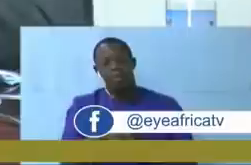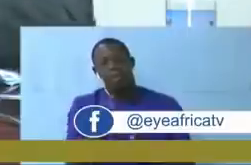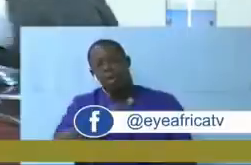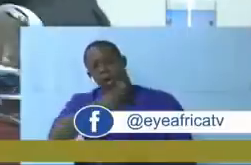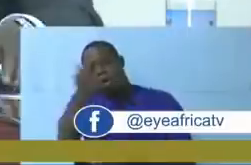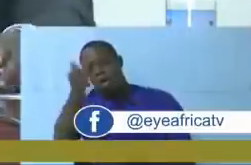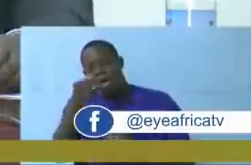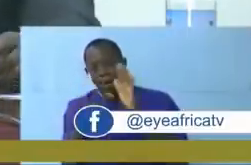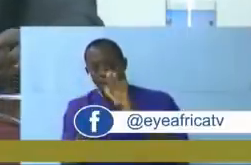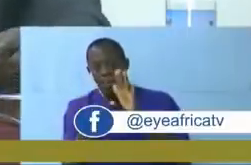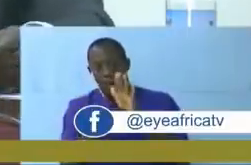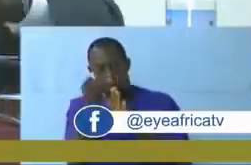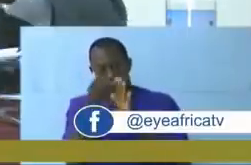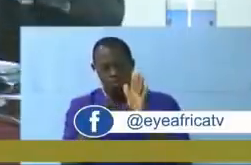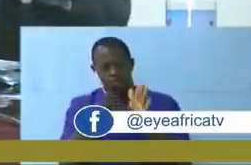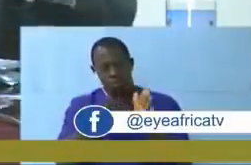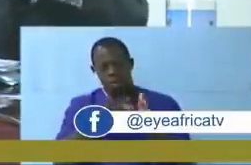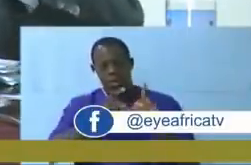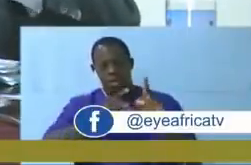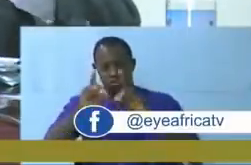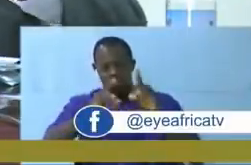The